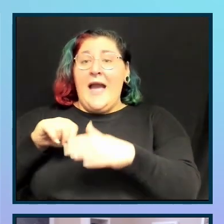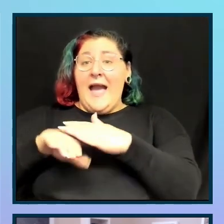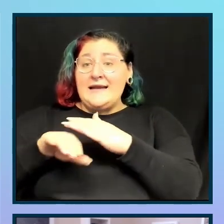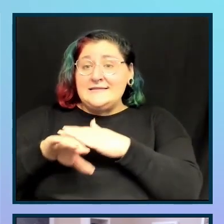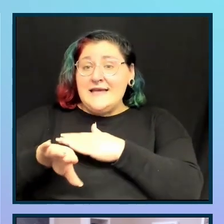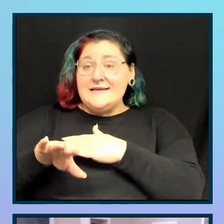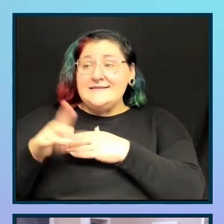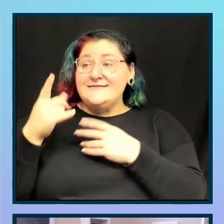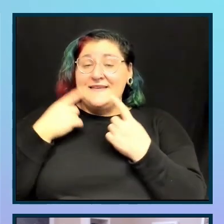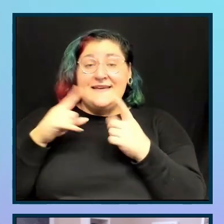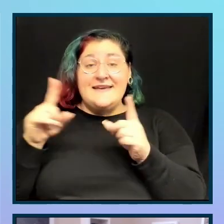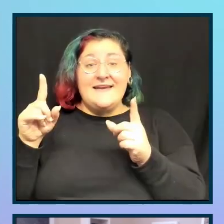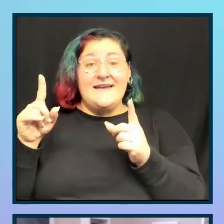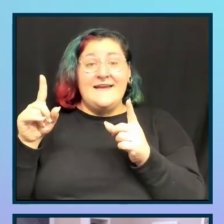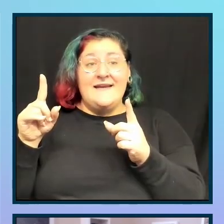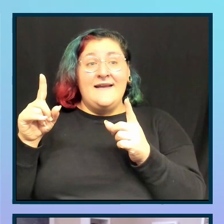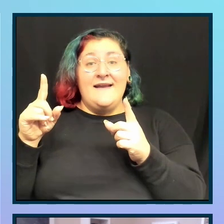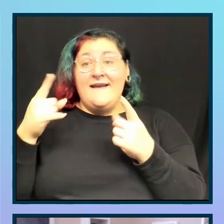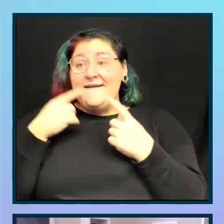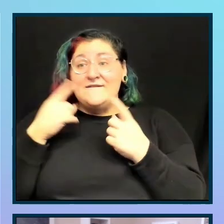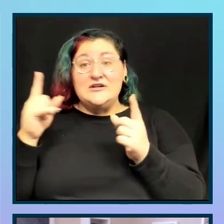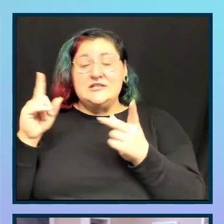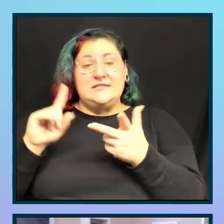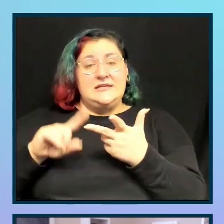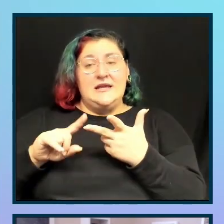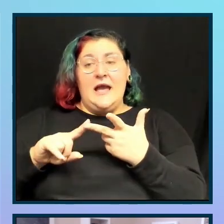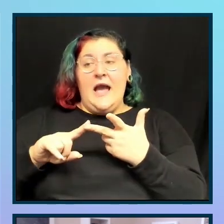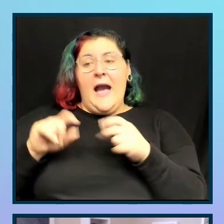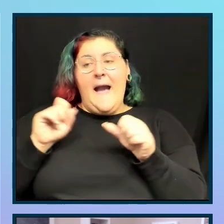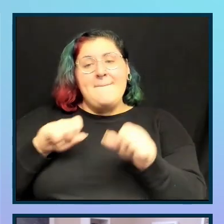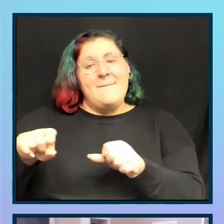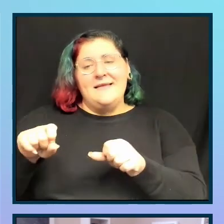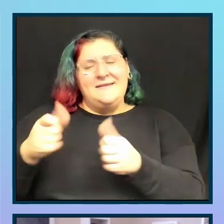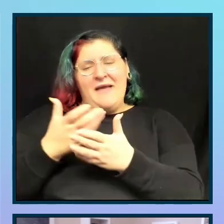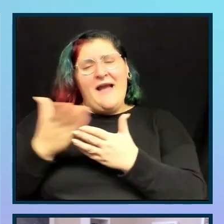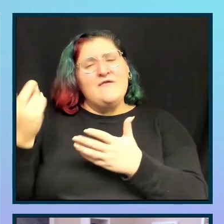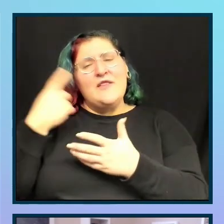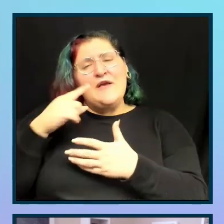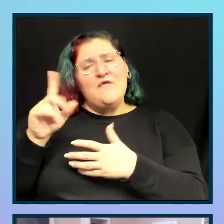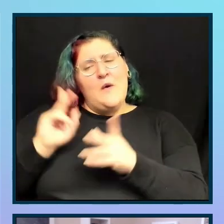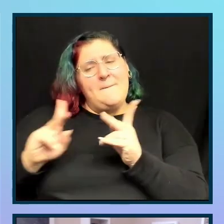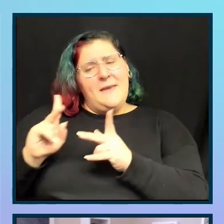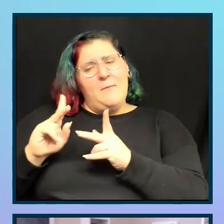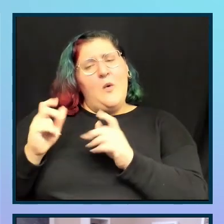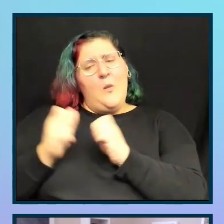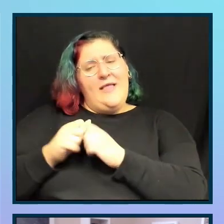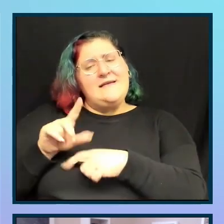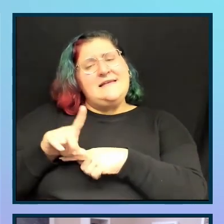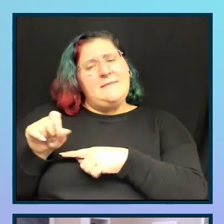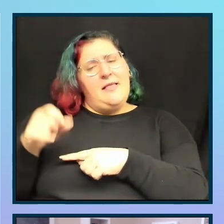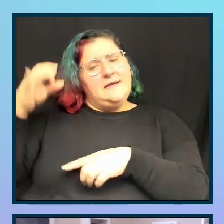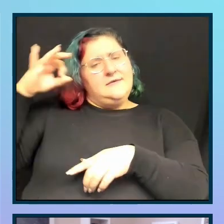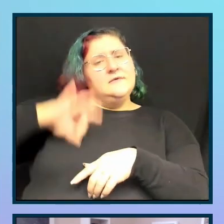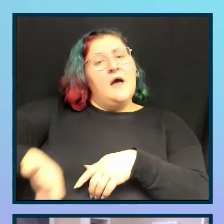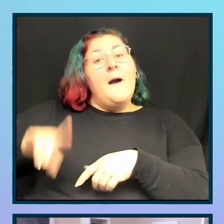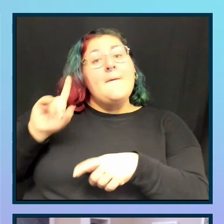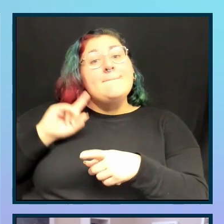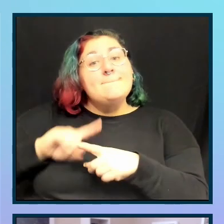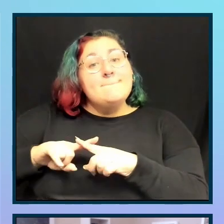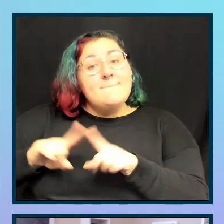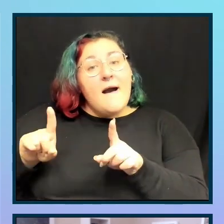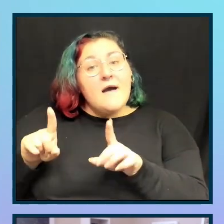in ability for people with disabilities. But to get there, we need to ensure